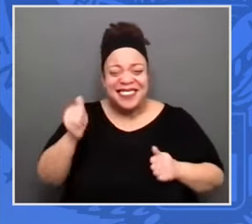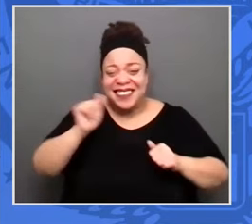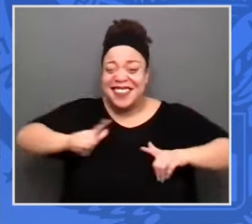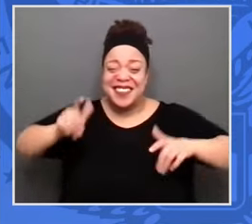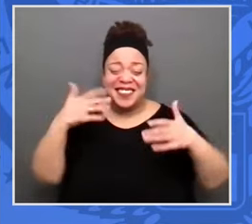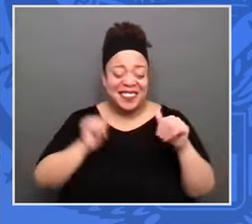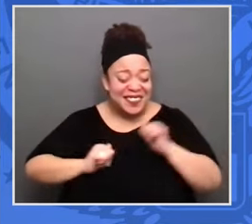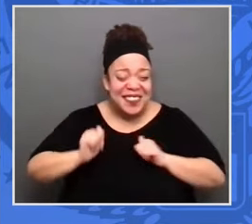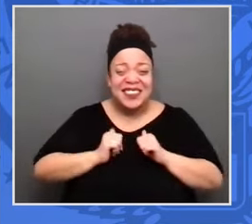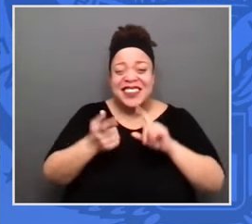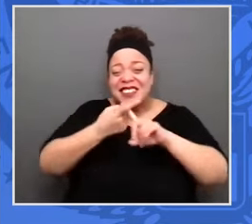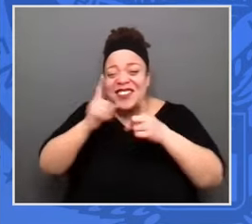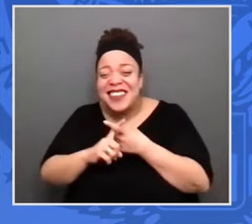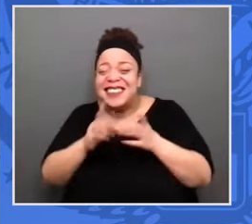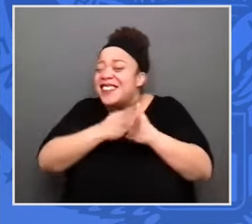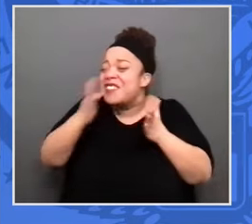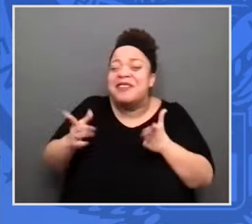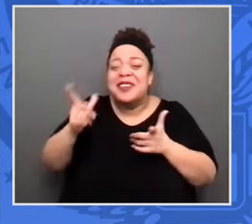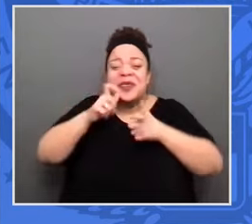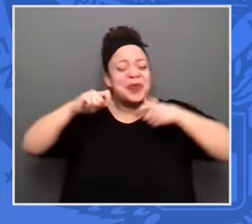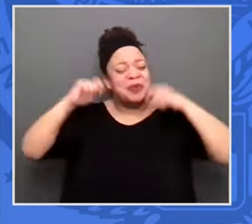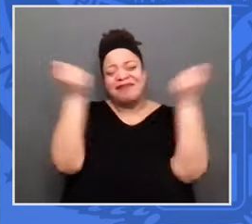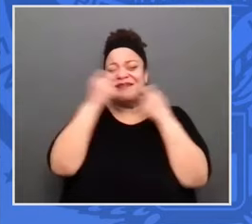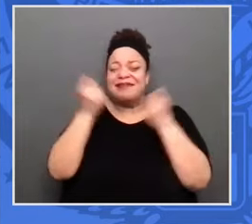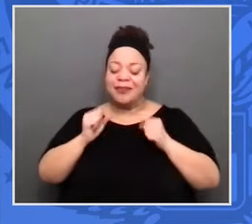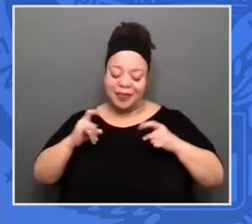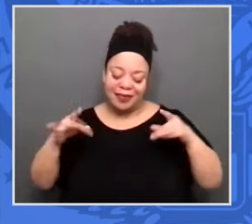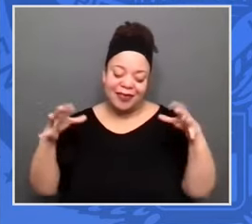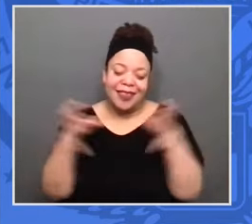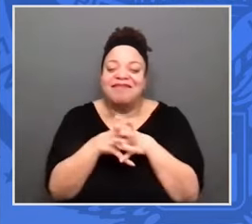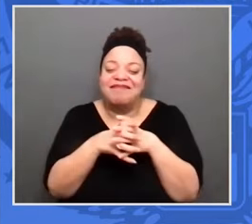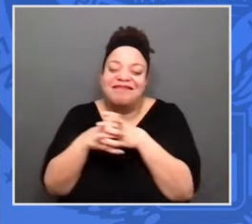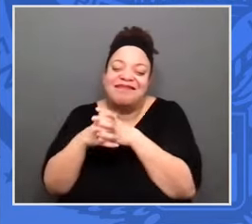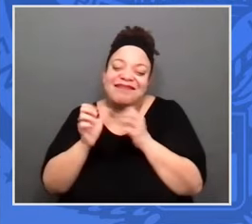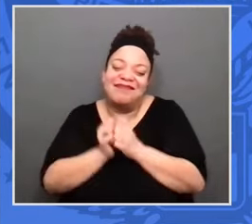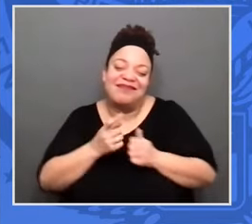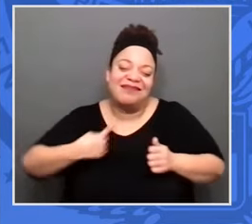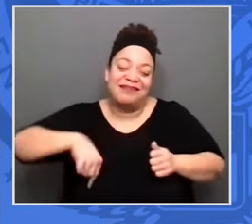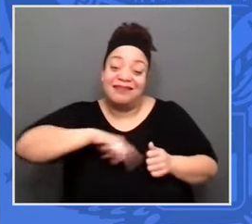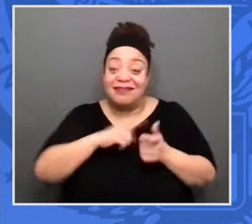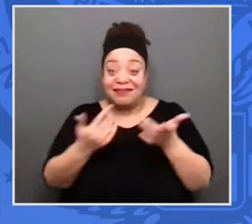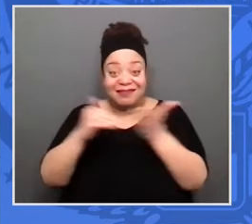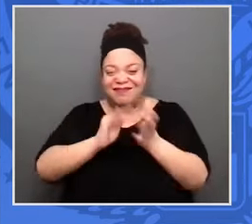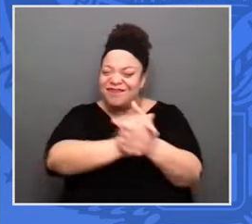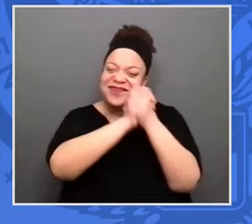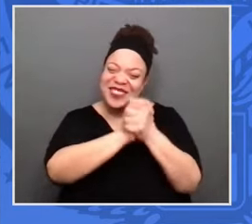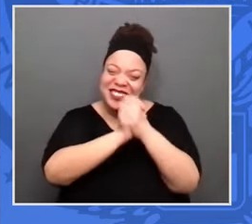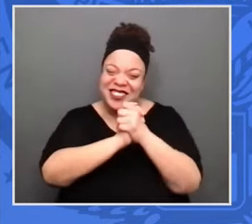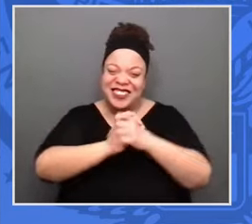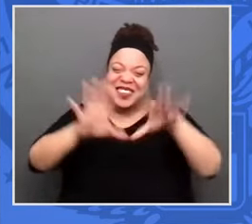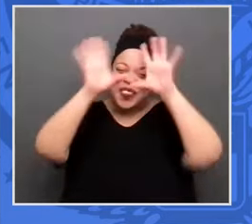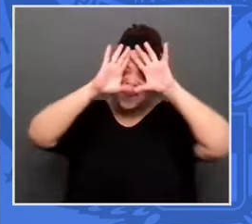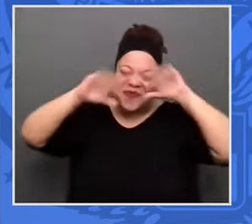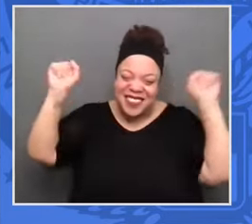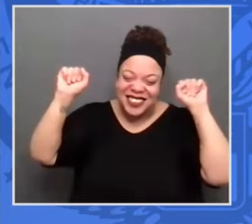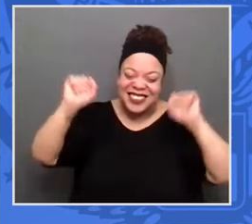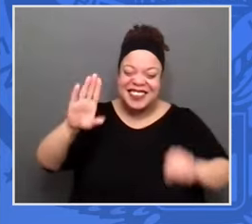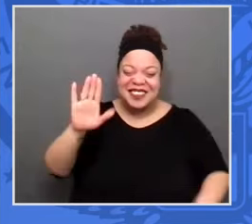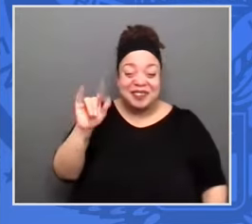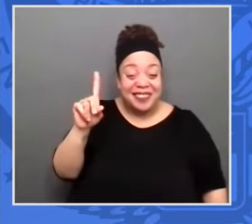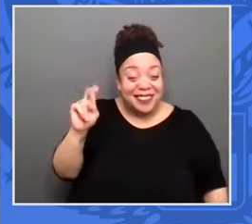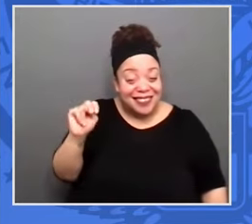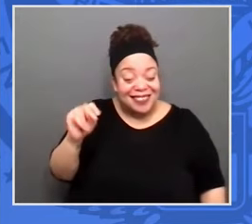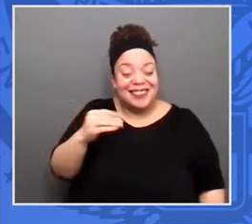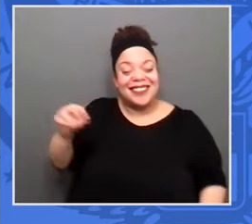us. And once again, congratulations, President Biden and Vice President Harris.